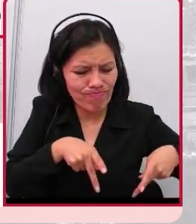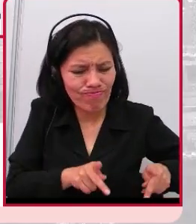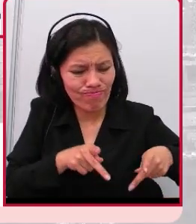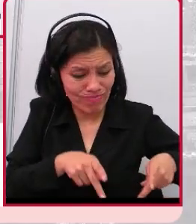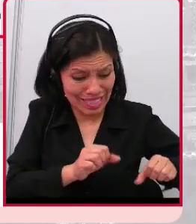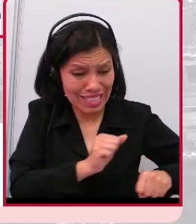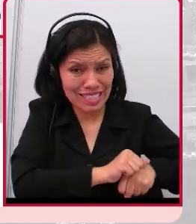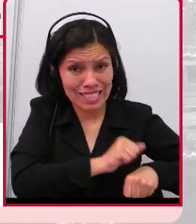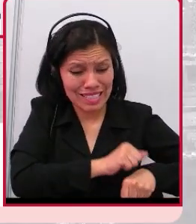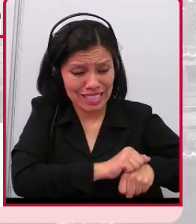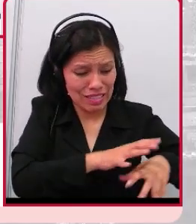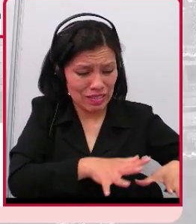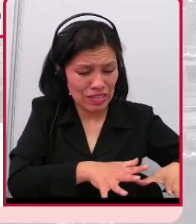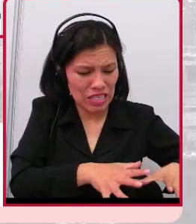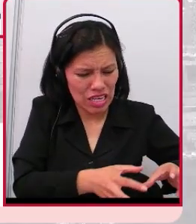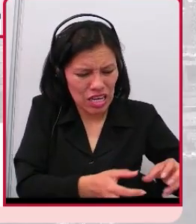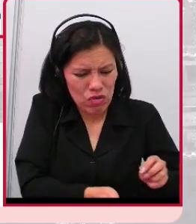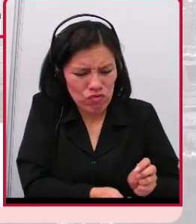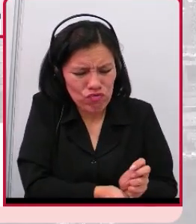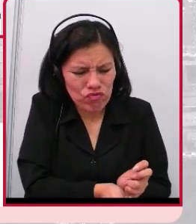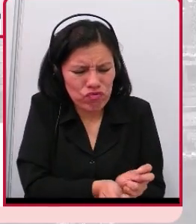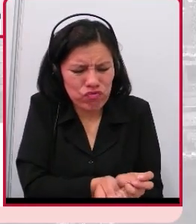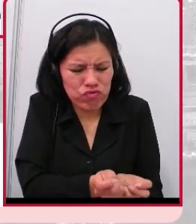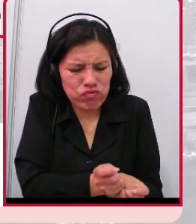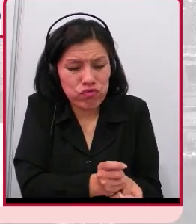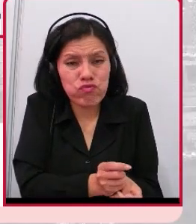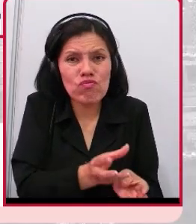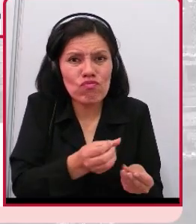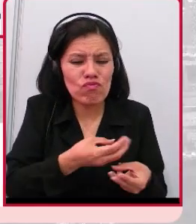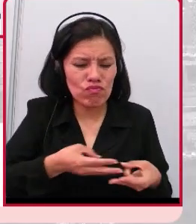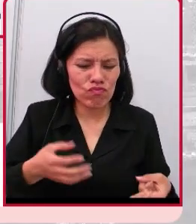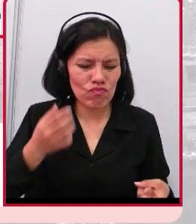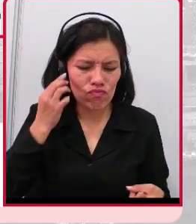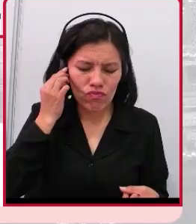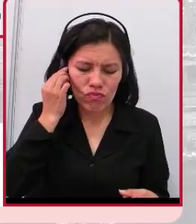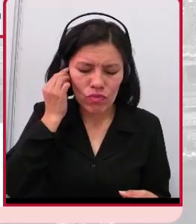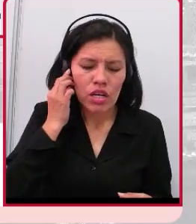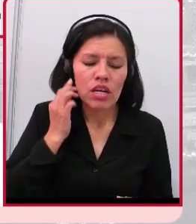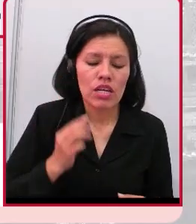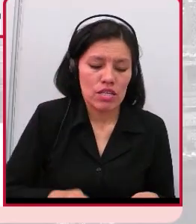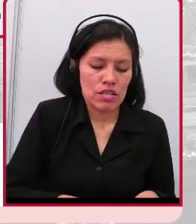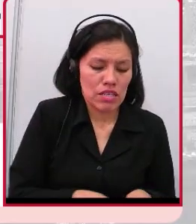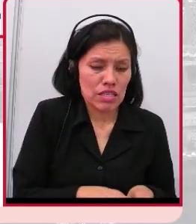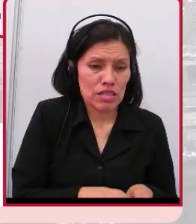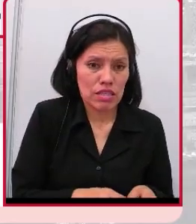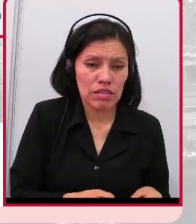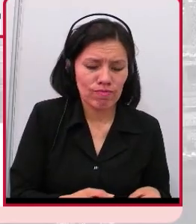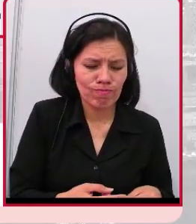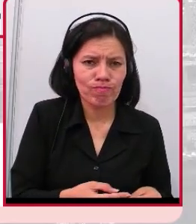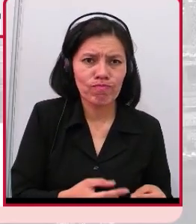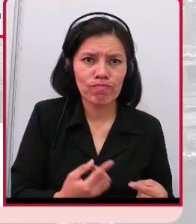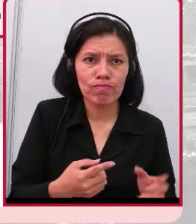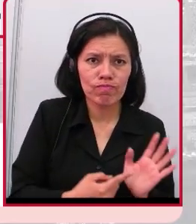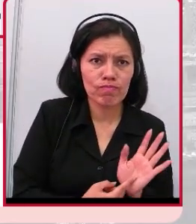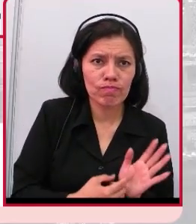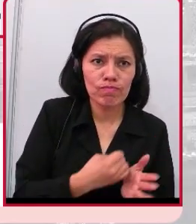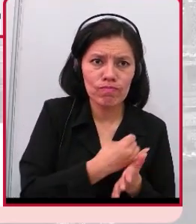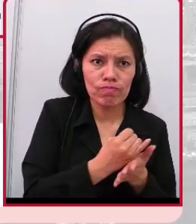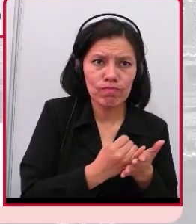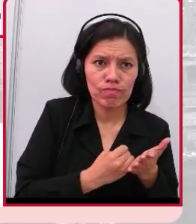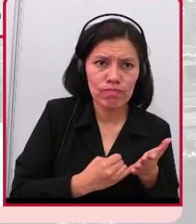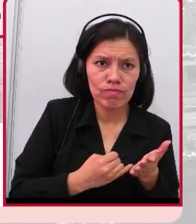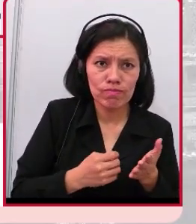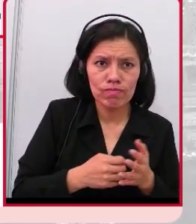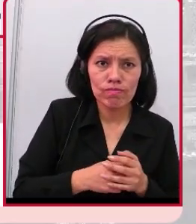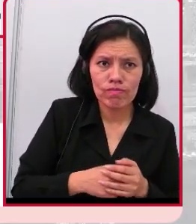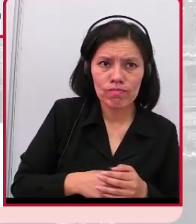formation that changed this rock and prograde due to magma and retrograde, because in the